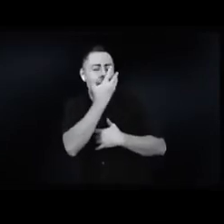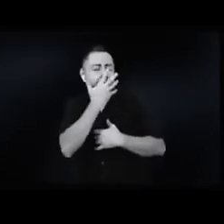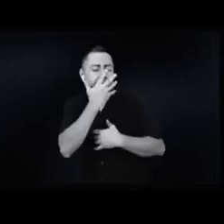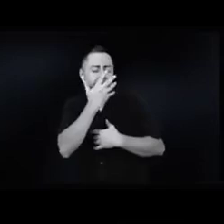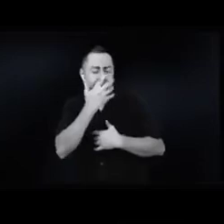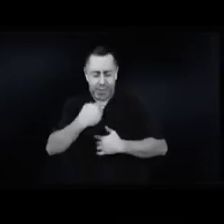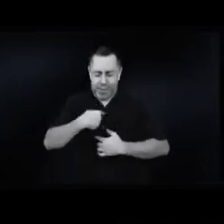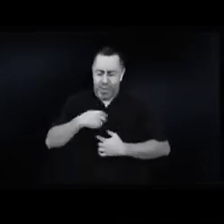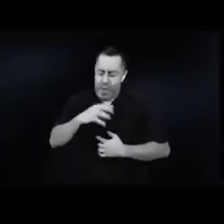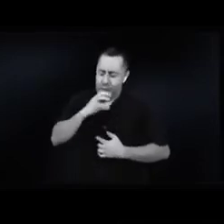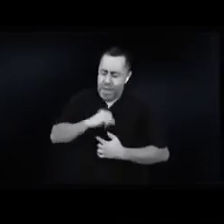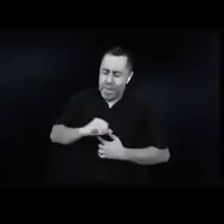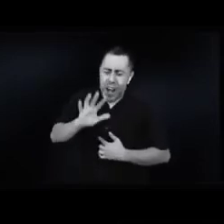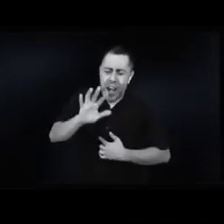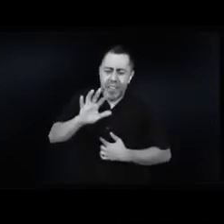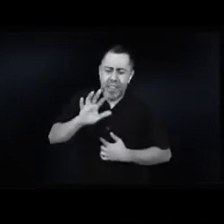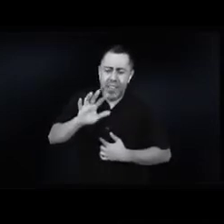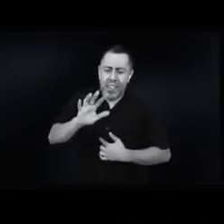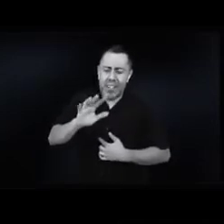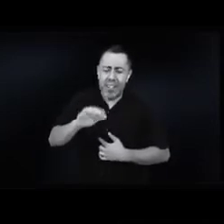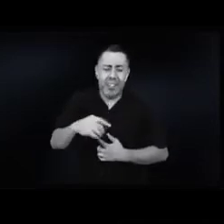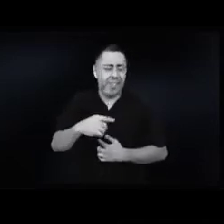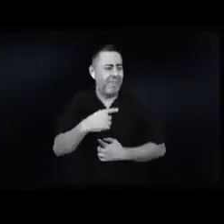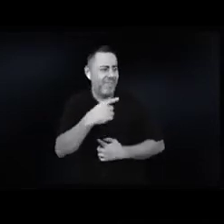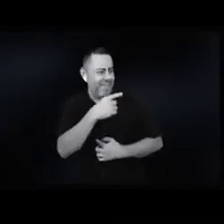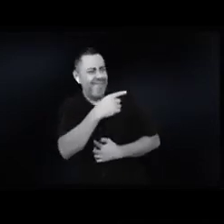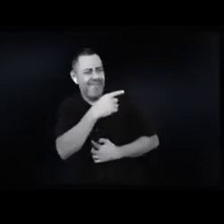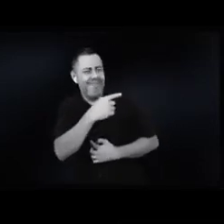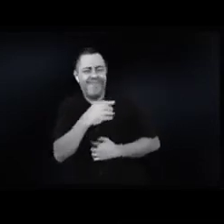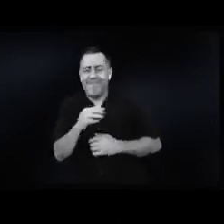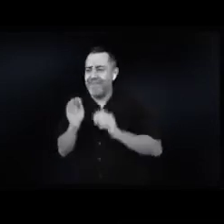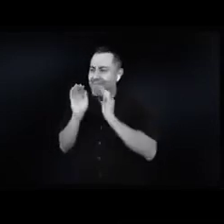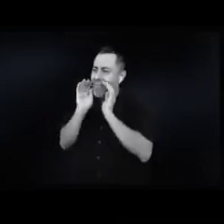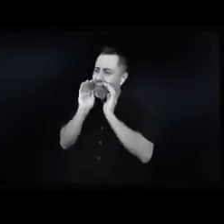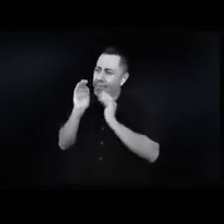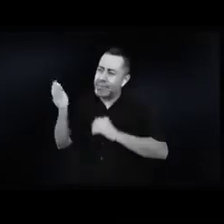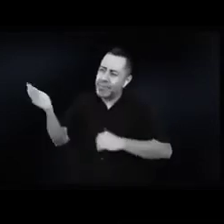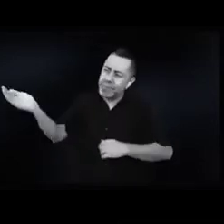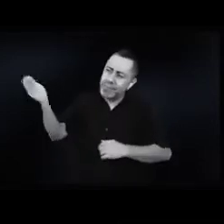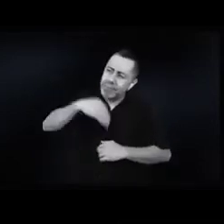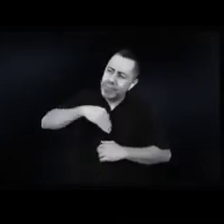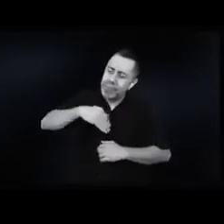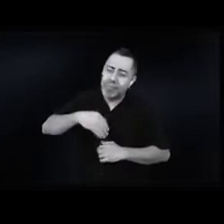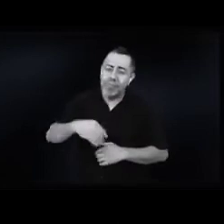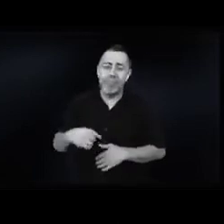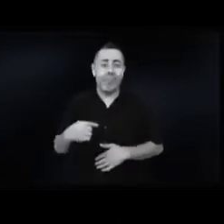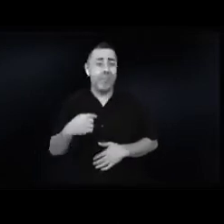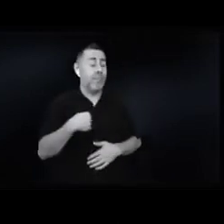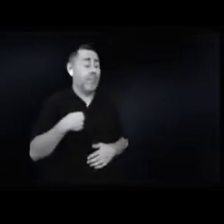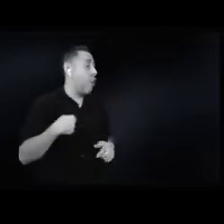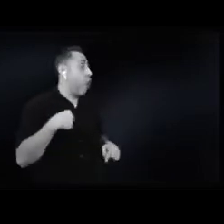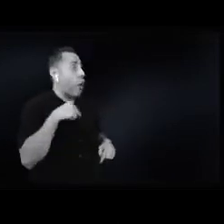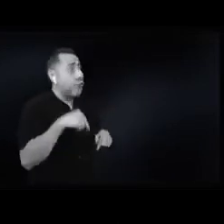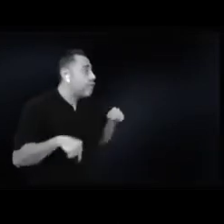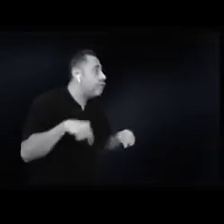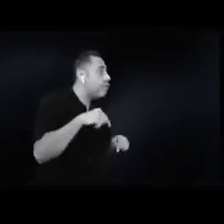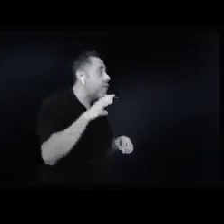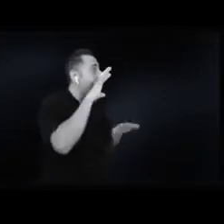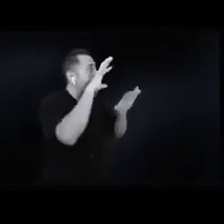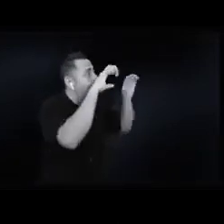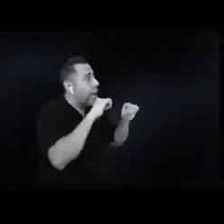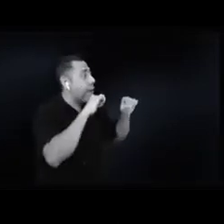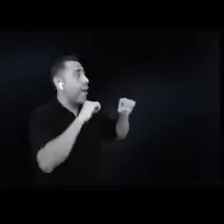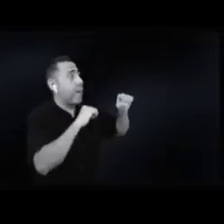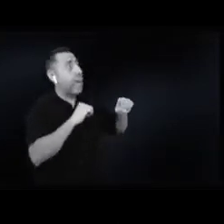"Come to me," she said, and I crawled onto her lap. I grabbed onto that